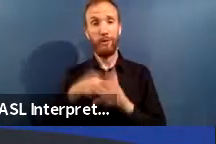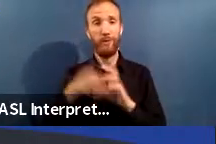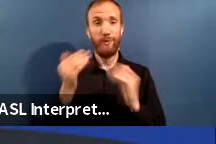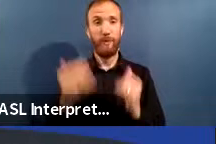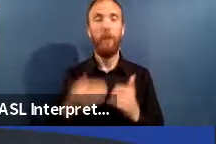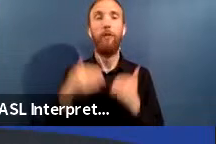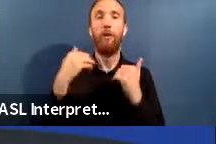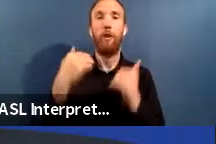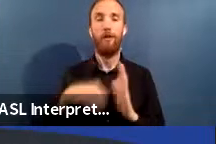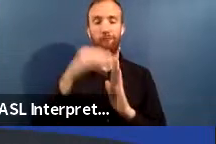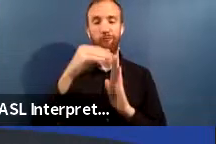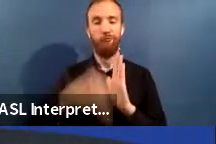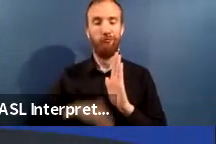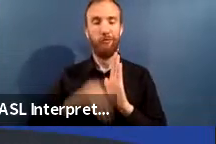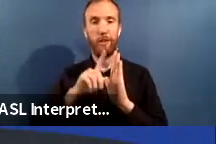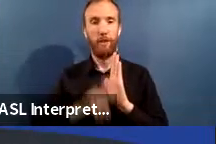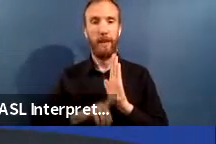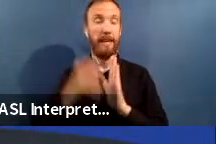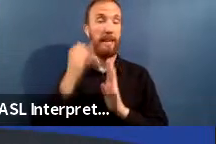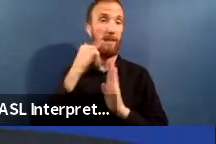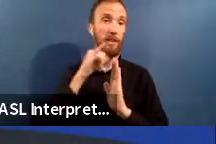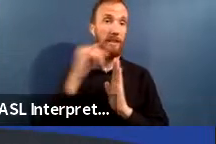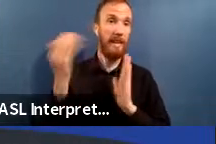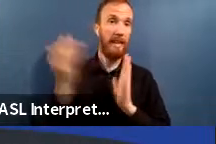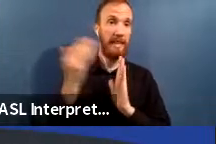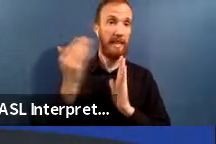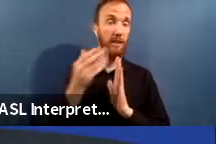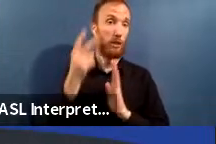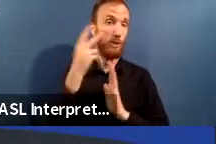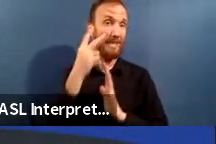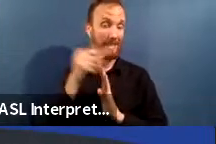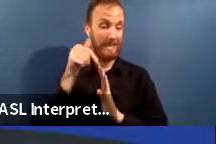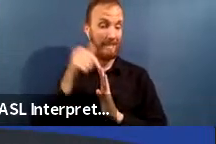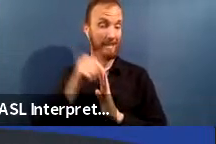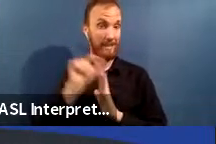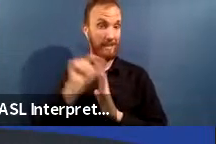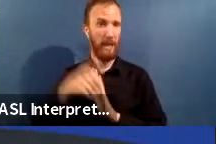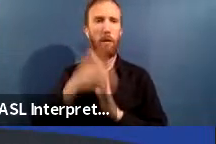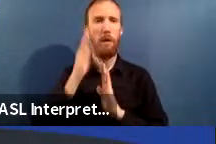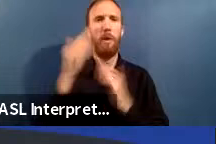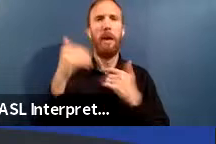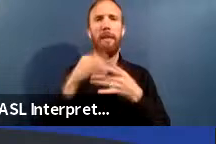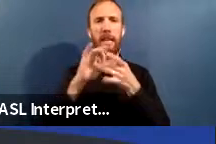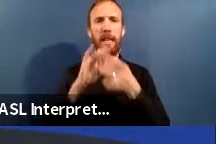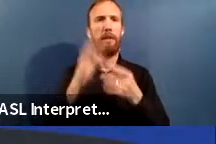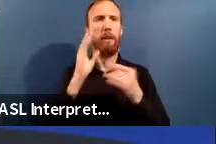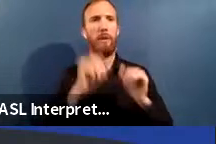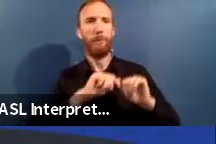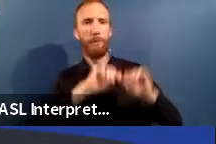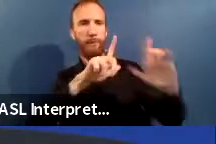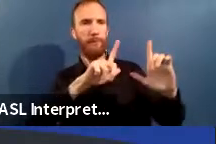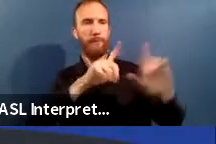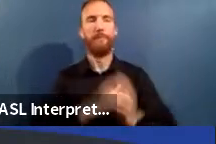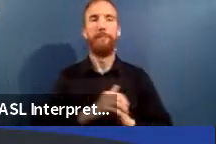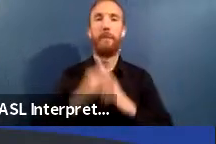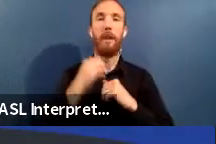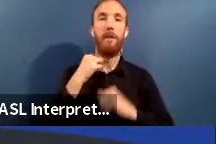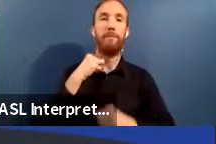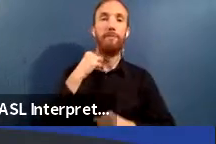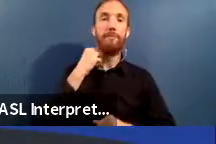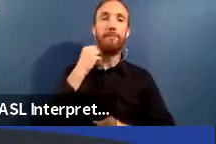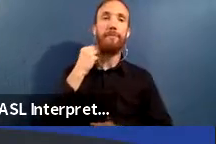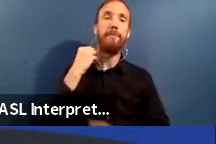I think we'll flash the link up in a moment. So the next step, we continue to inform people about the capital